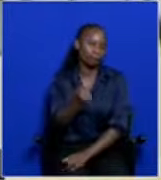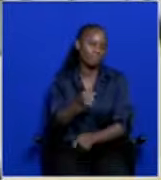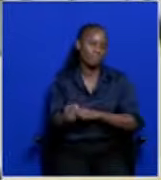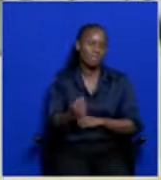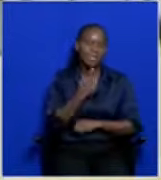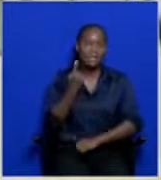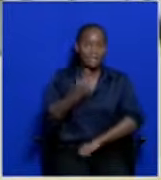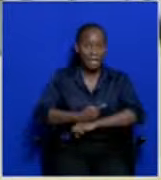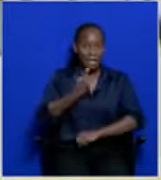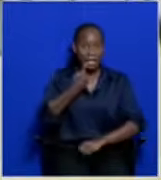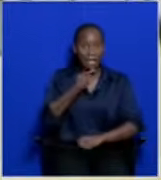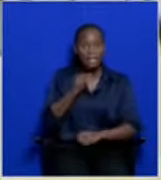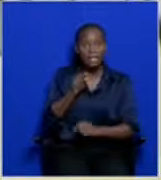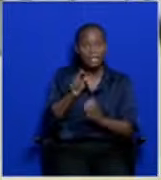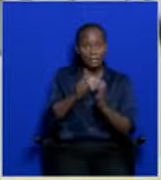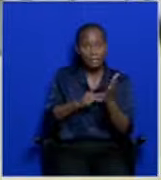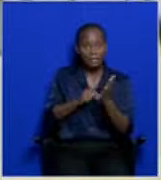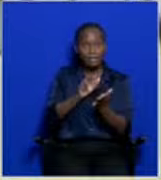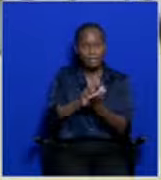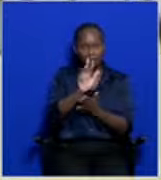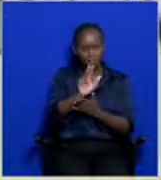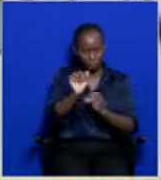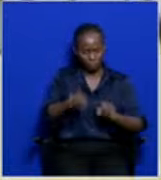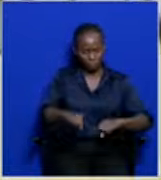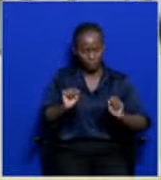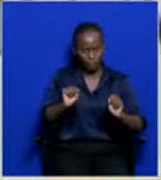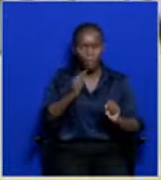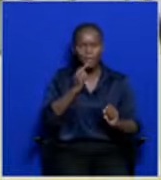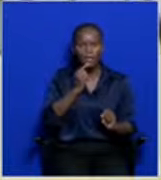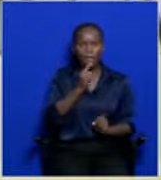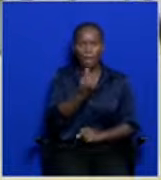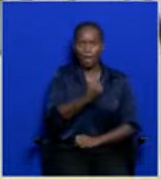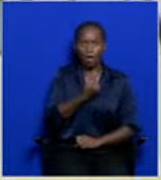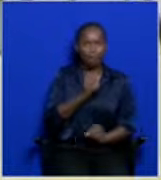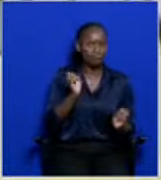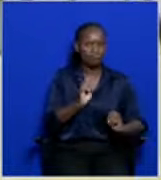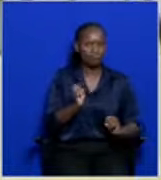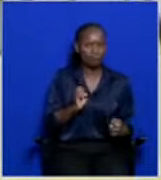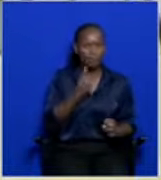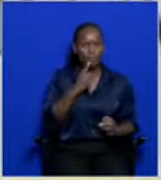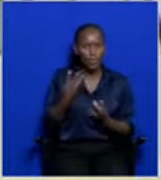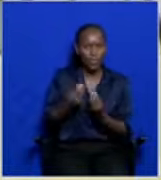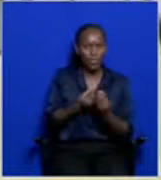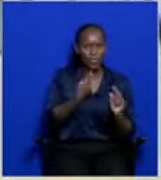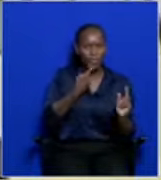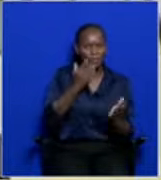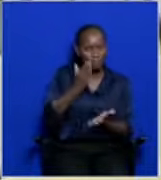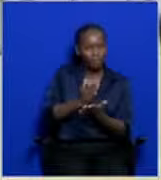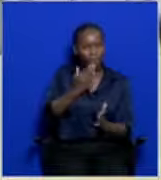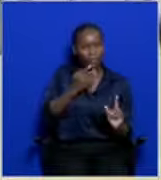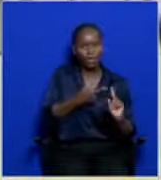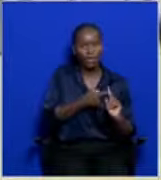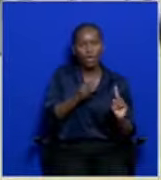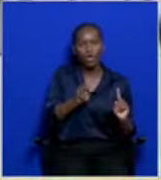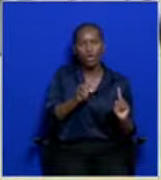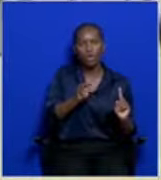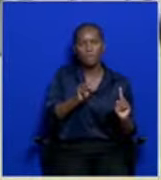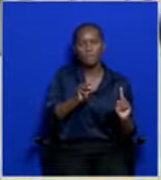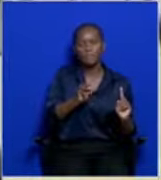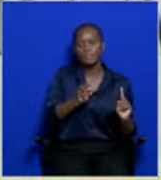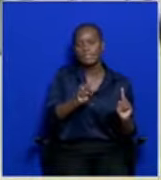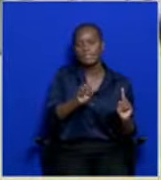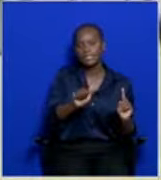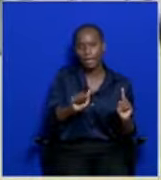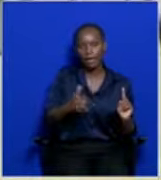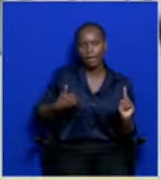why I confirm I was not alone, I was with Nomsa Masuku. So with the two ladies. So